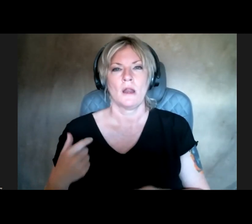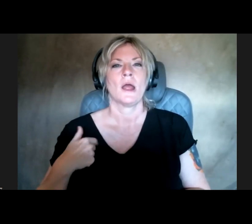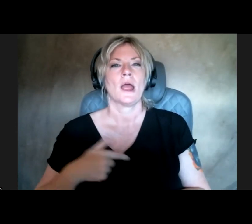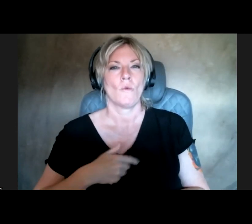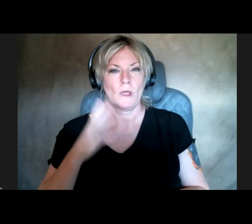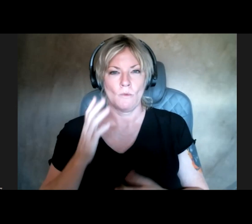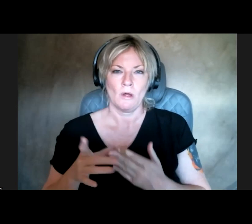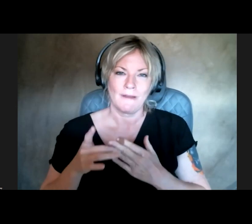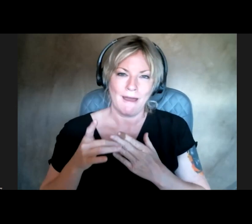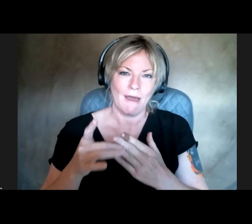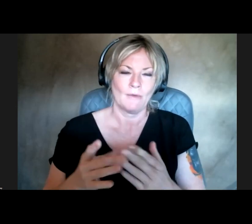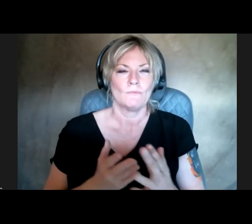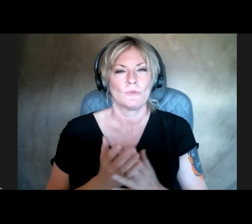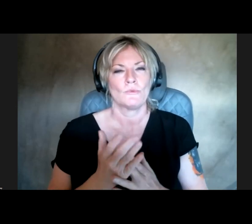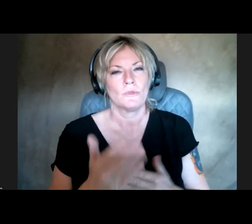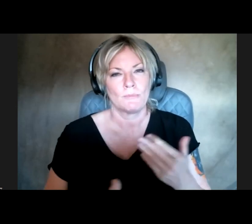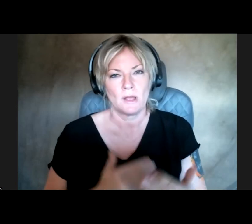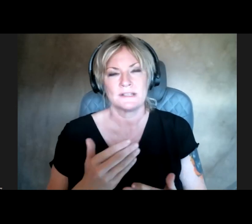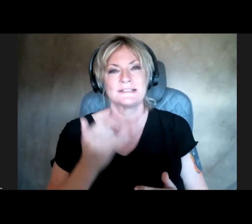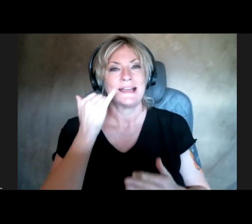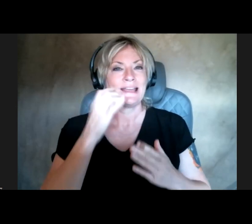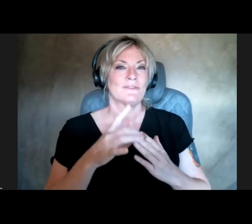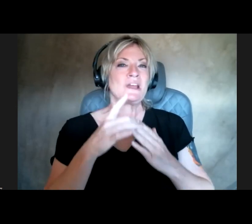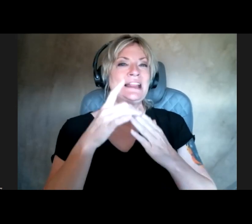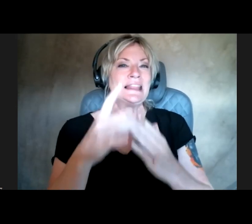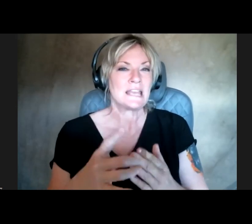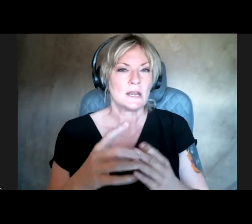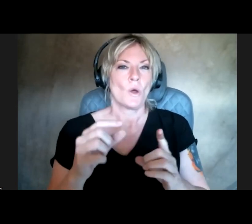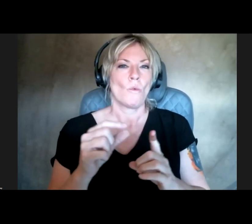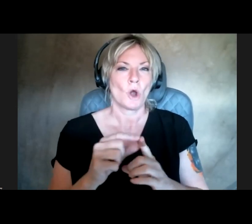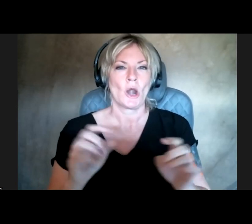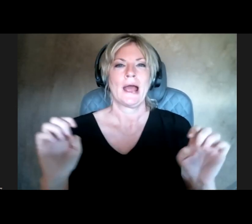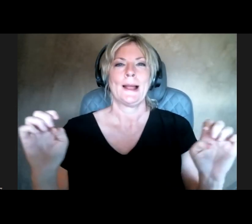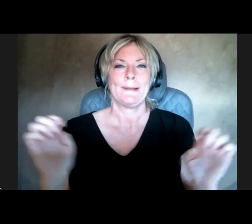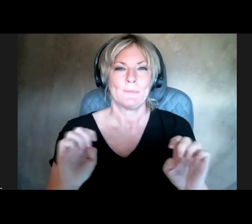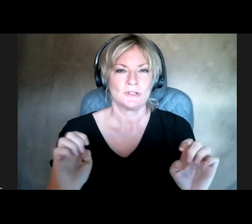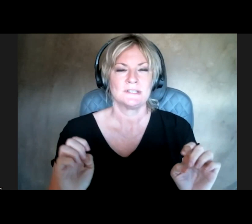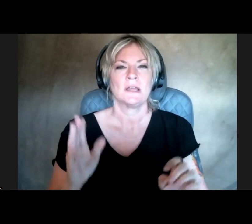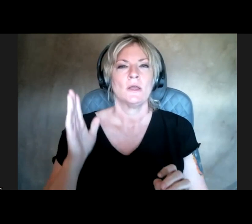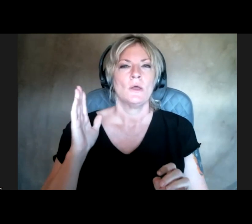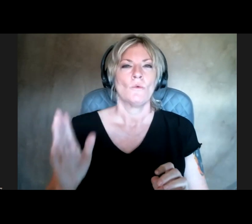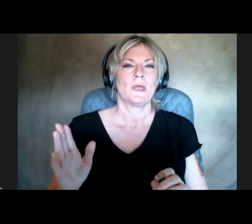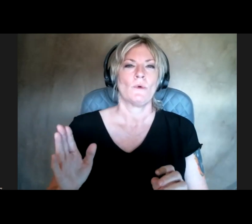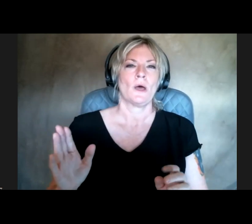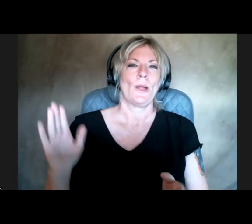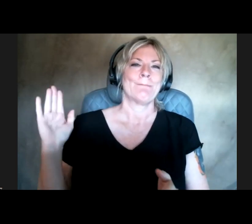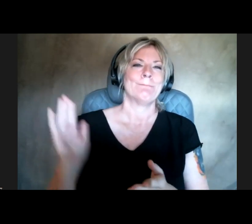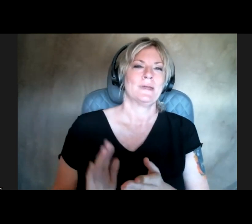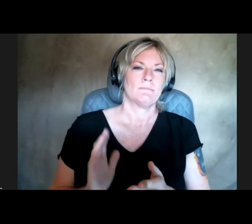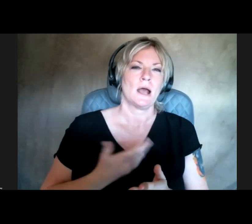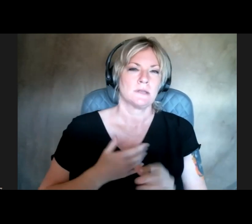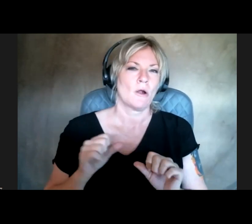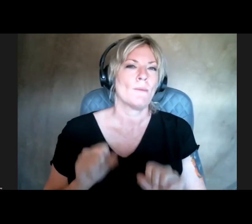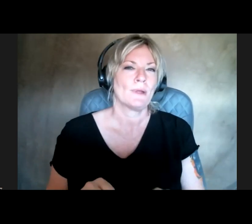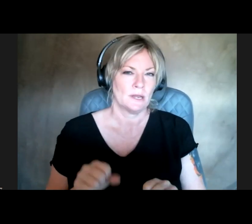through that. If we lead with the word emergency, we're going to minimize our capability to do that. And that's